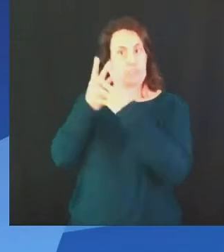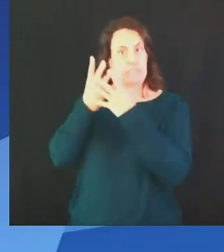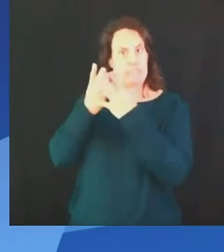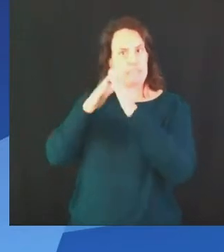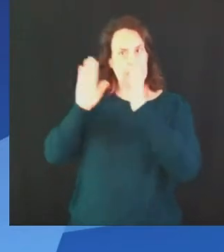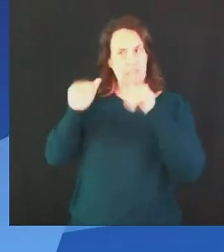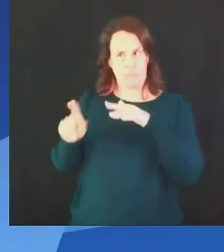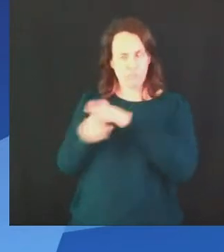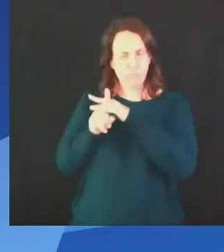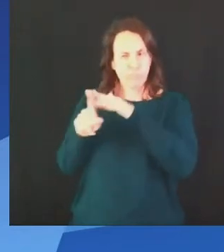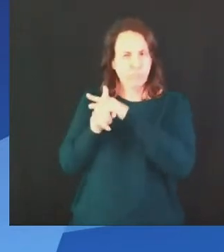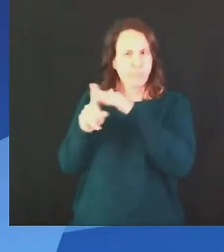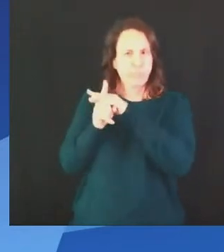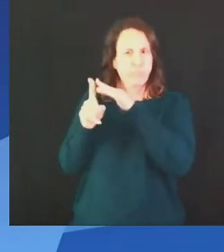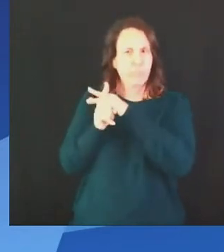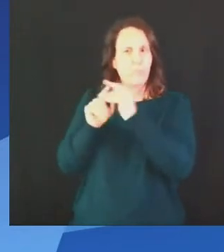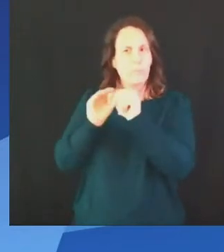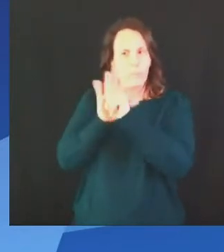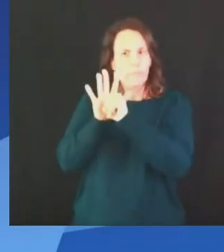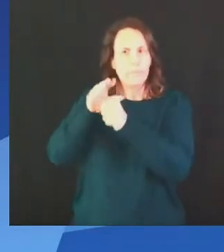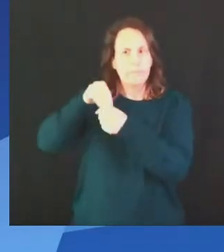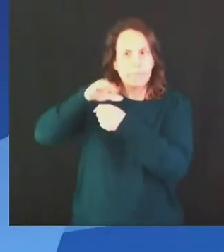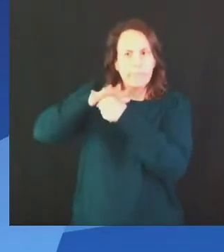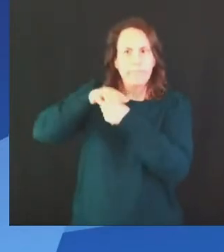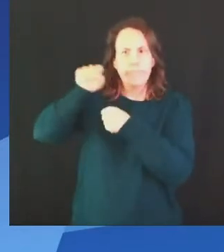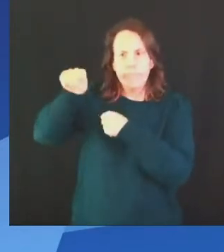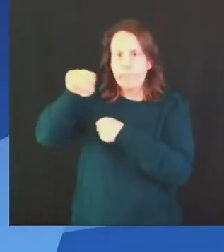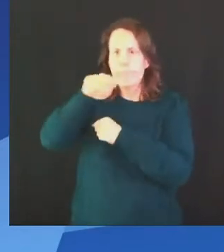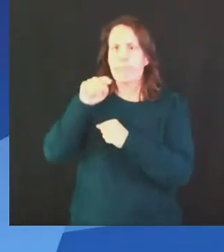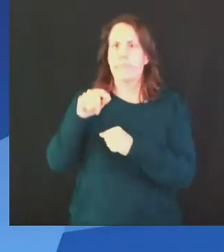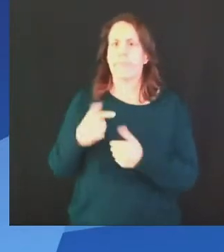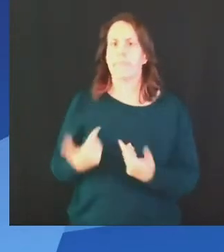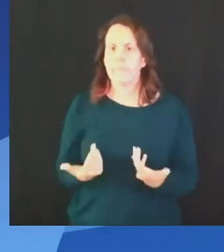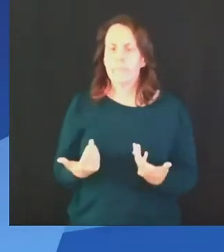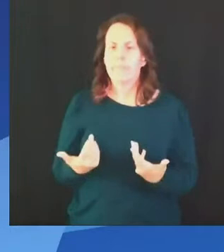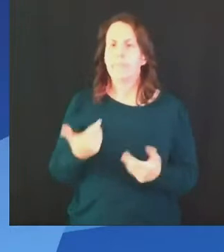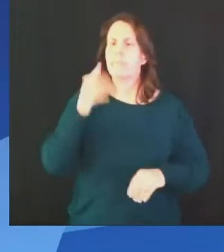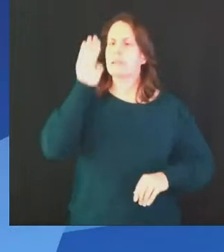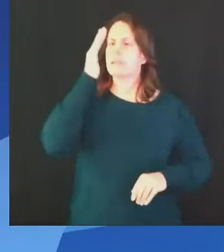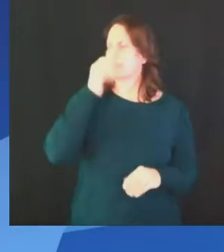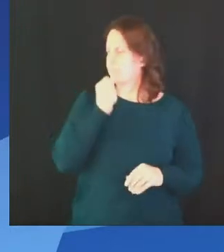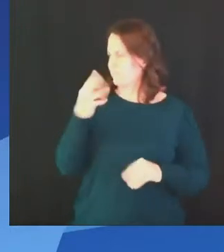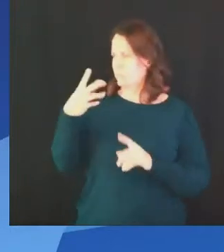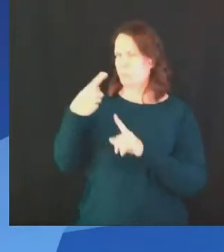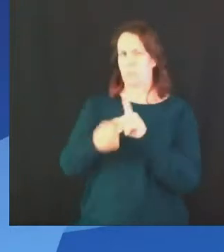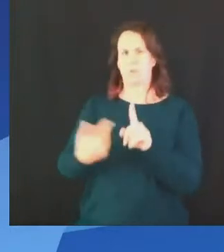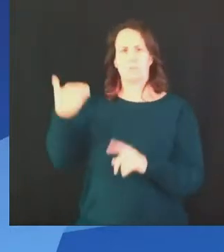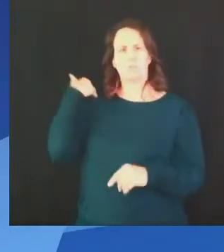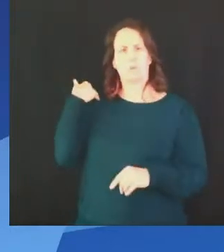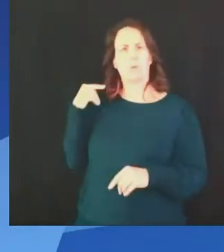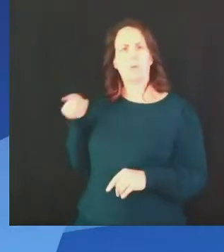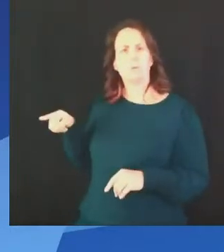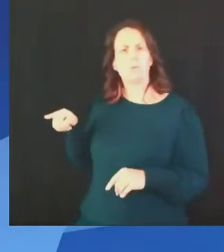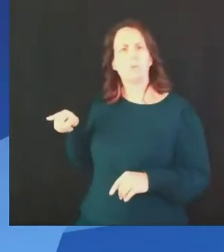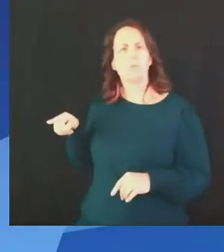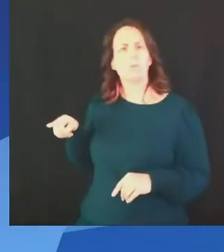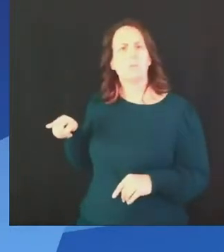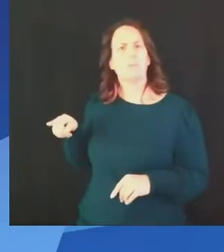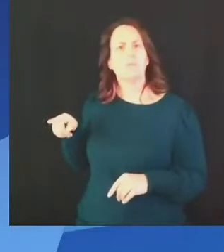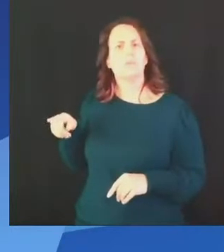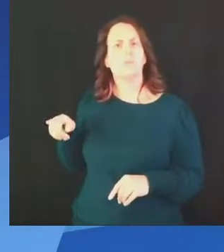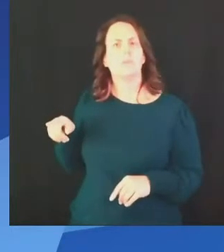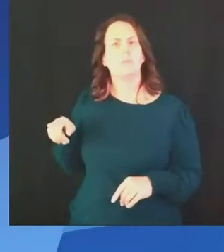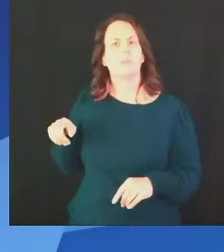the Chicago region director for Homeland Security and the federal government was here. I know you have a facility